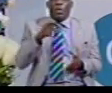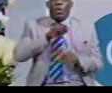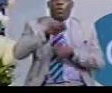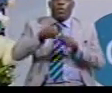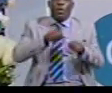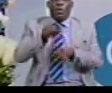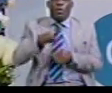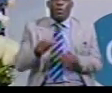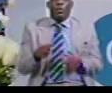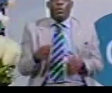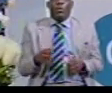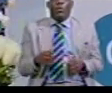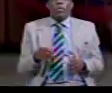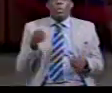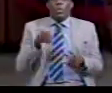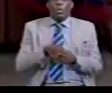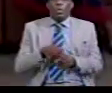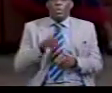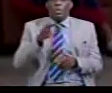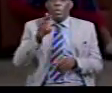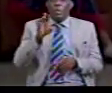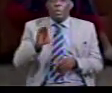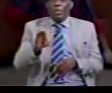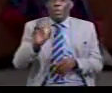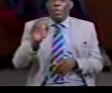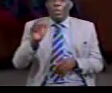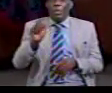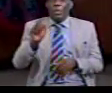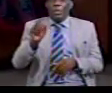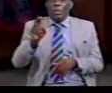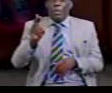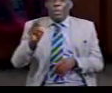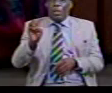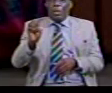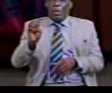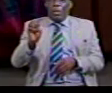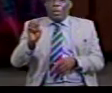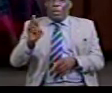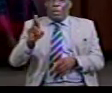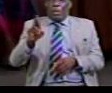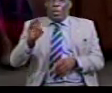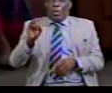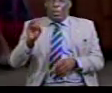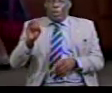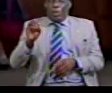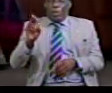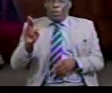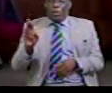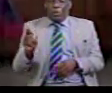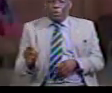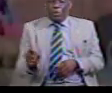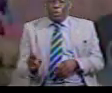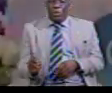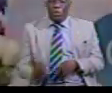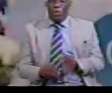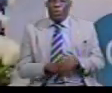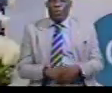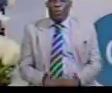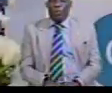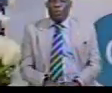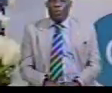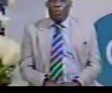Eli Tohota. Nous avons le secrétaire général de la FEPEC, Apostle